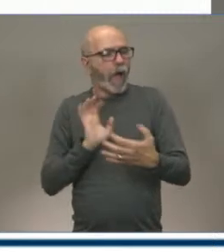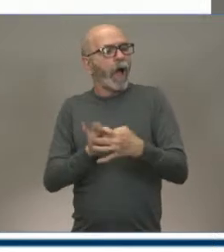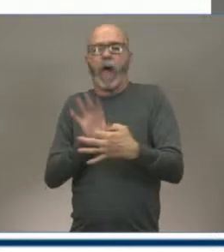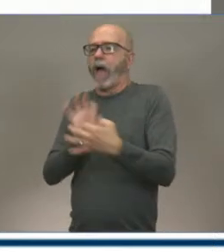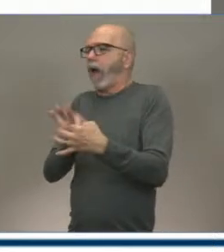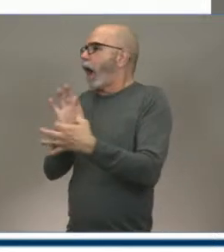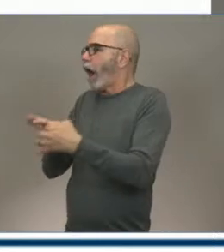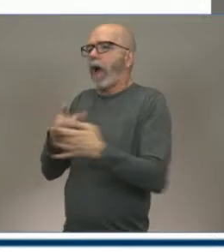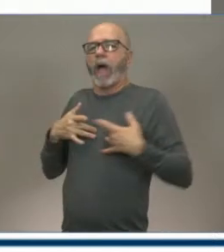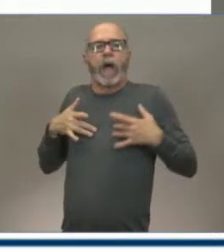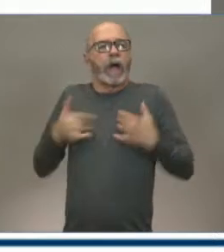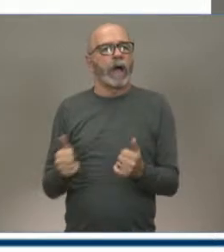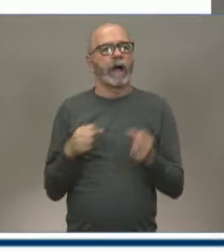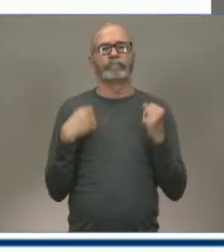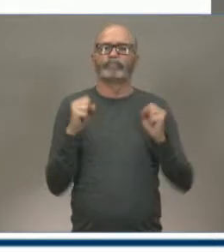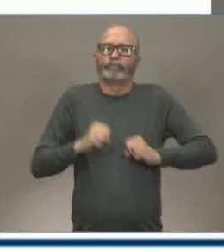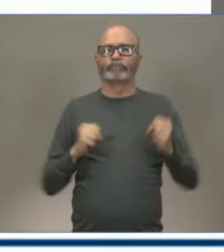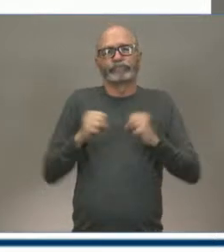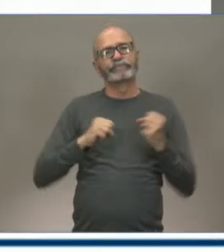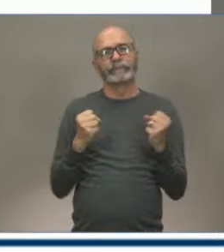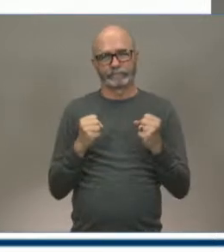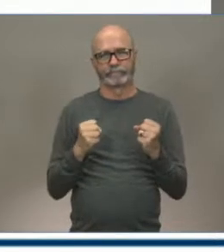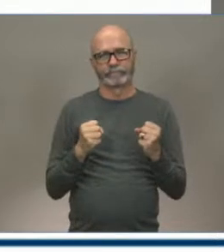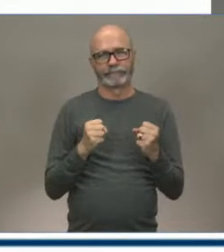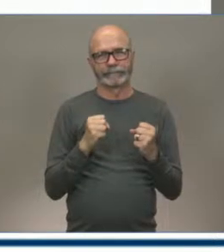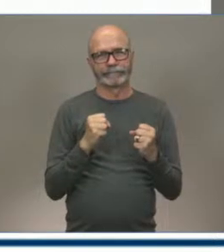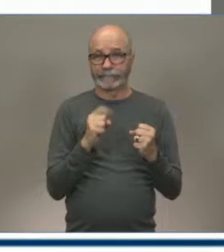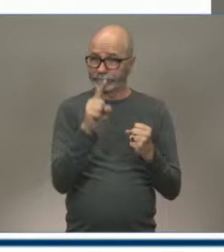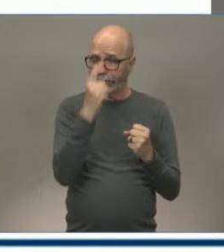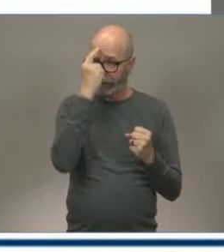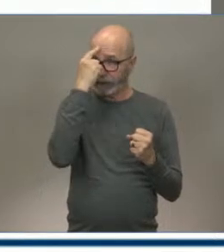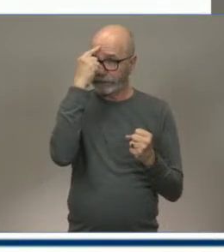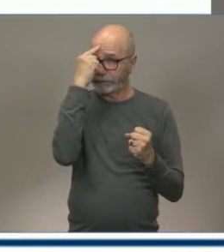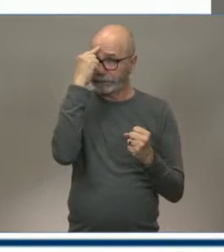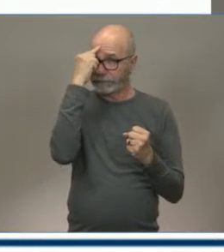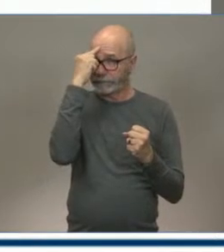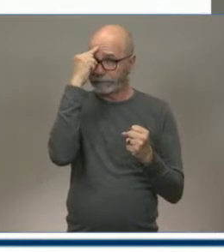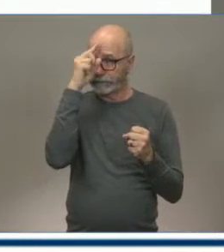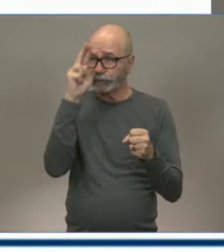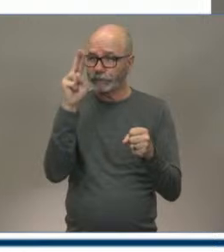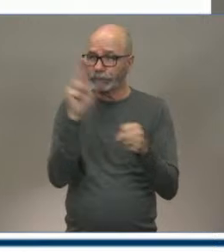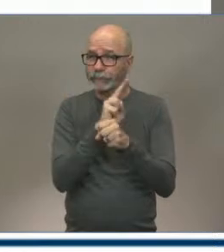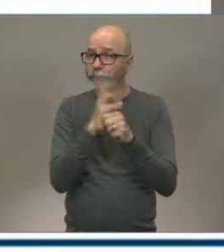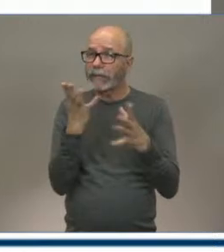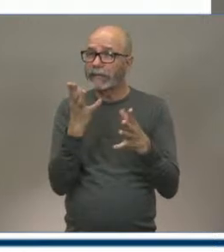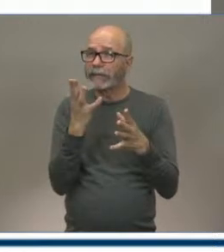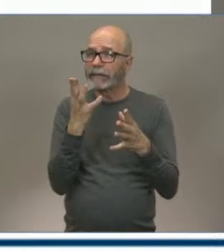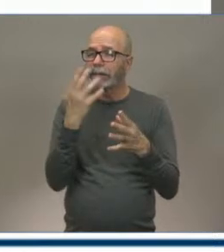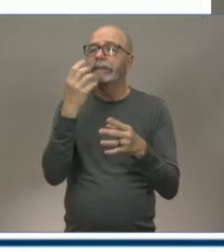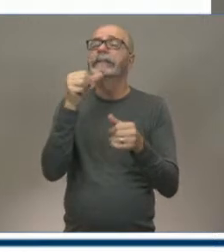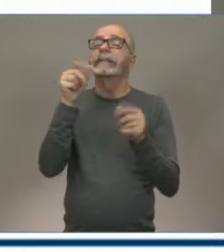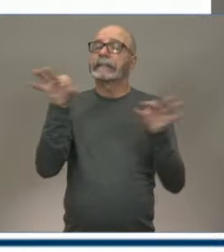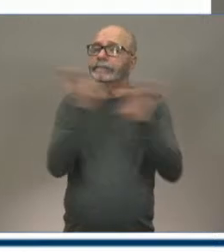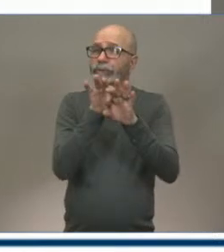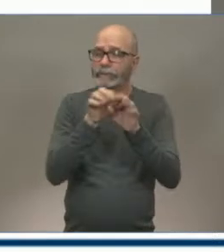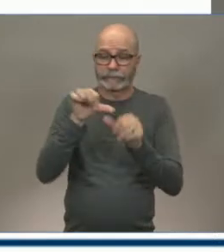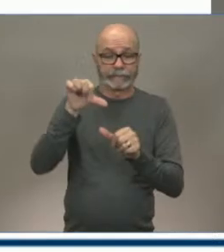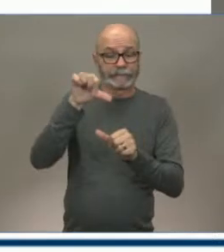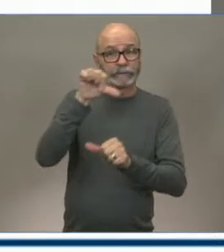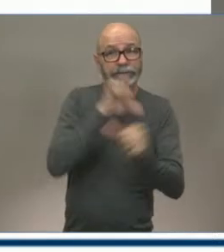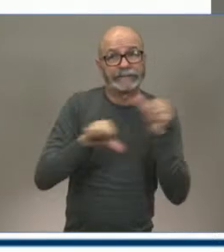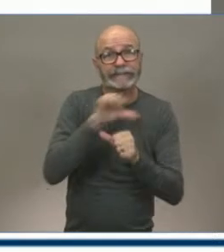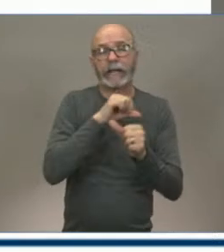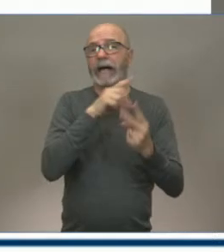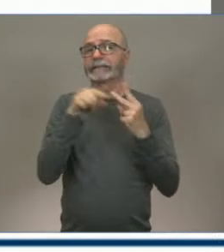But I ask people that we need to remain focused on keeping each other safe. For our elders, for our neighbors who